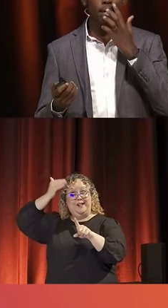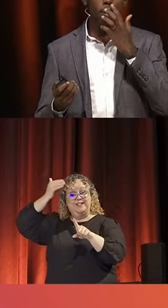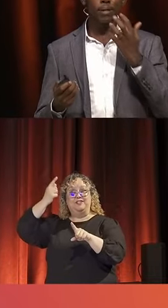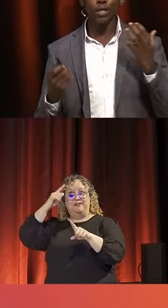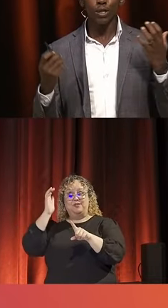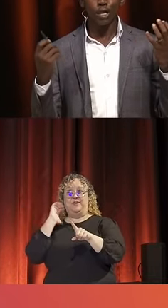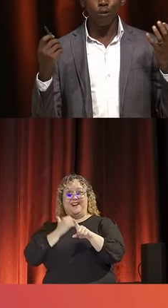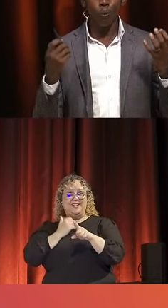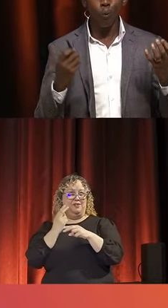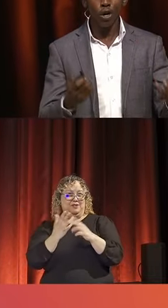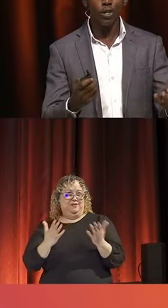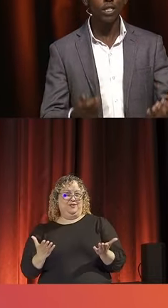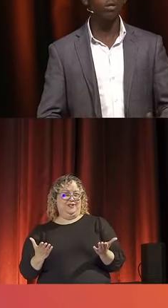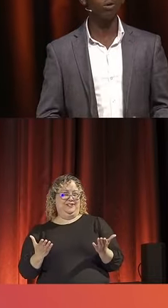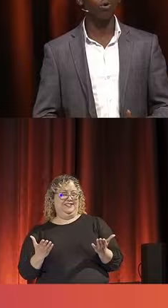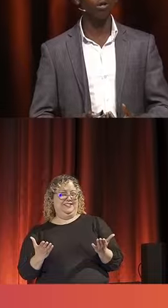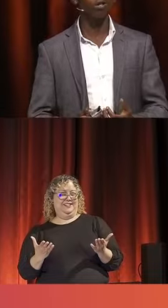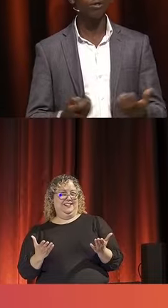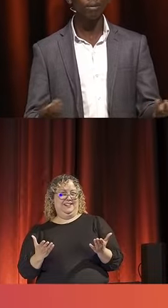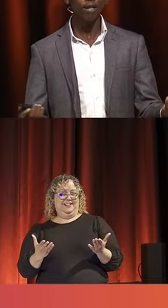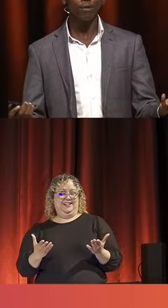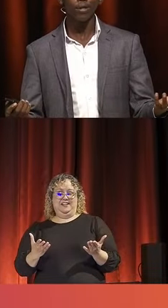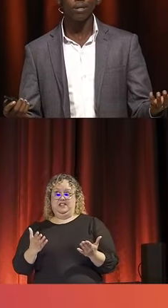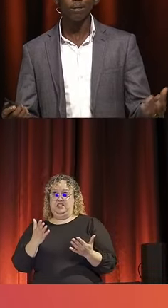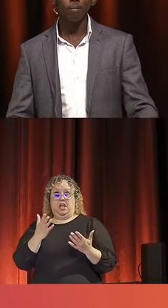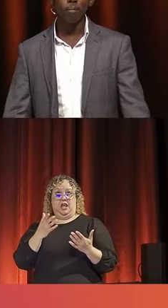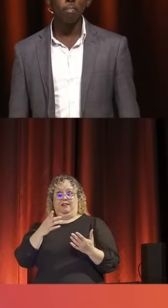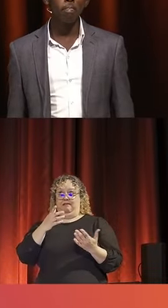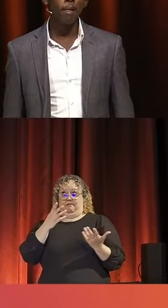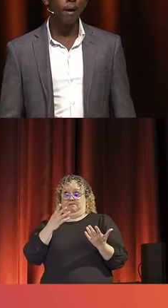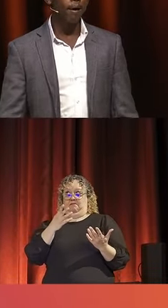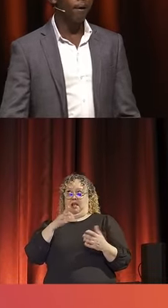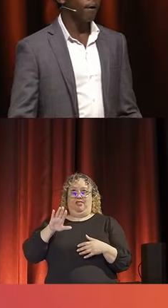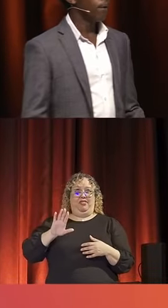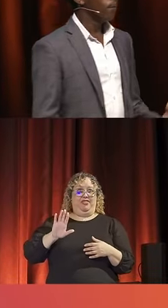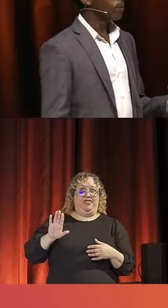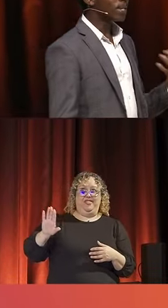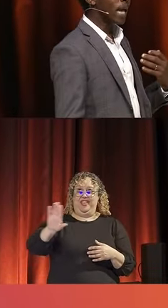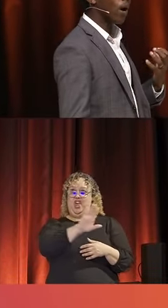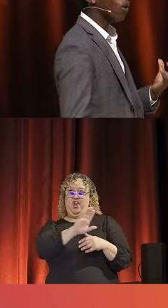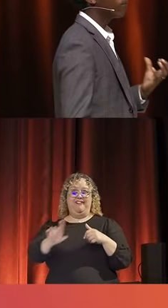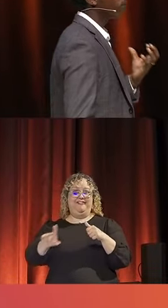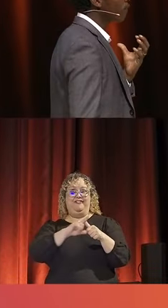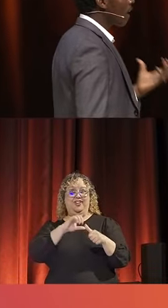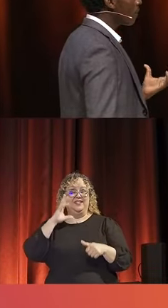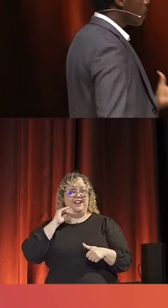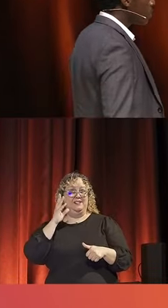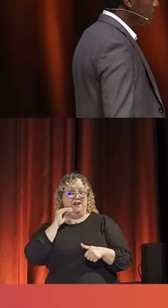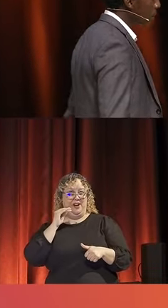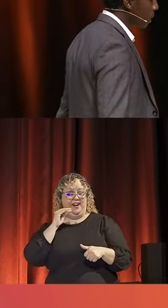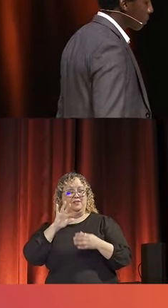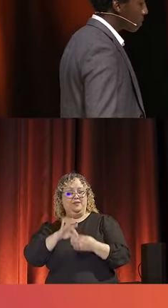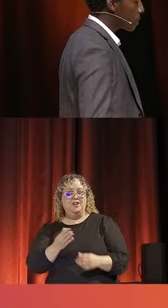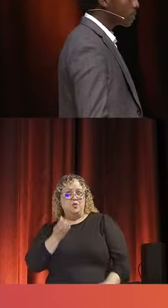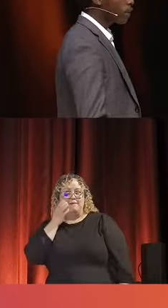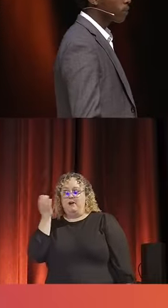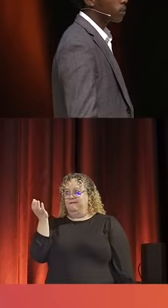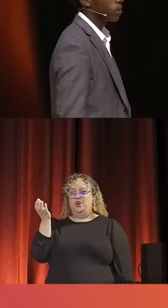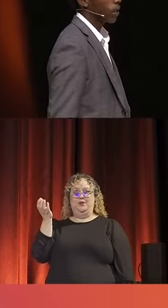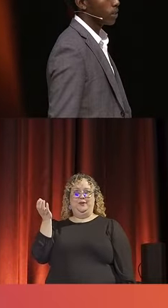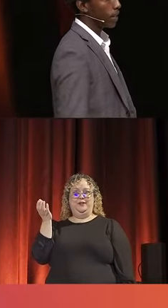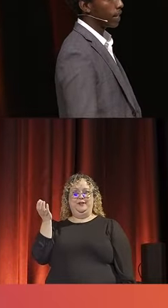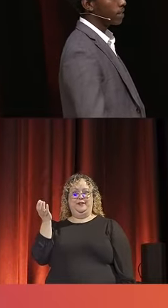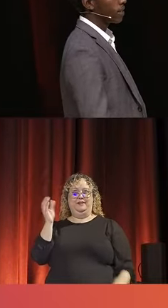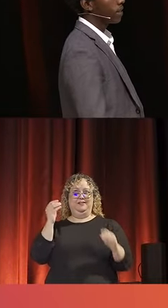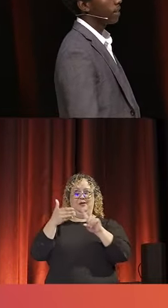because they just kind of walked into the world of smartphones. There's now over 500 million smartphones